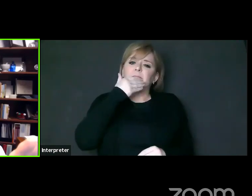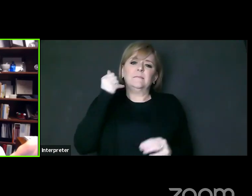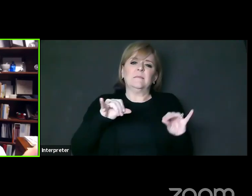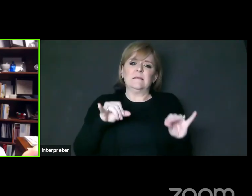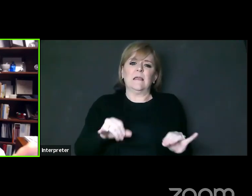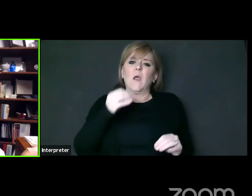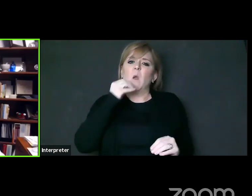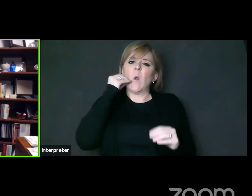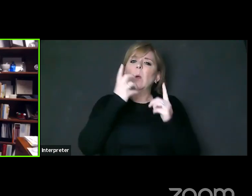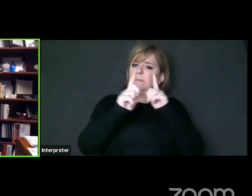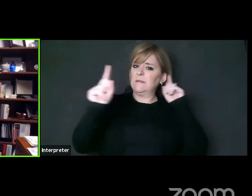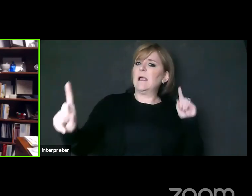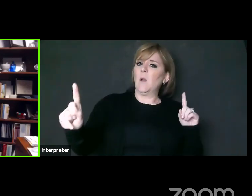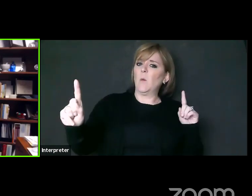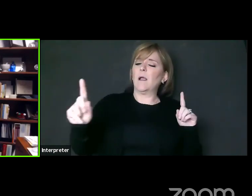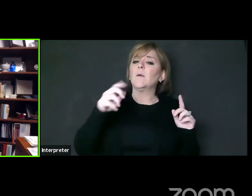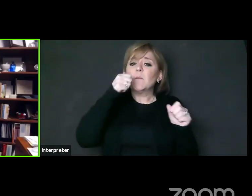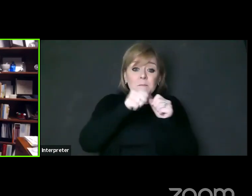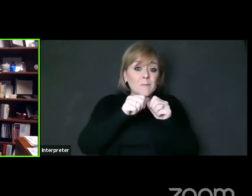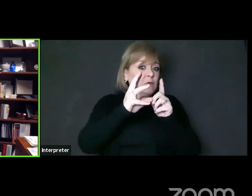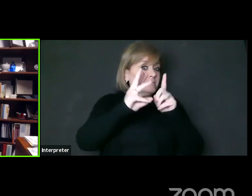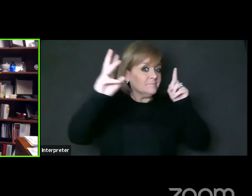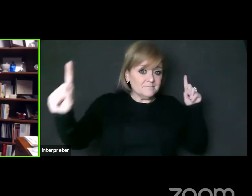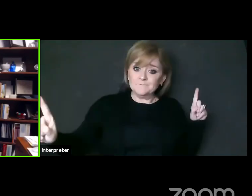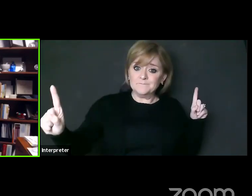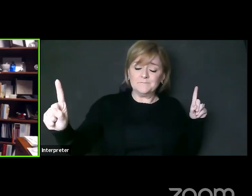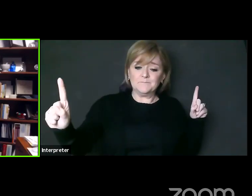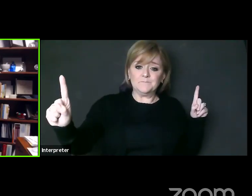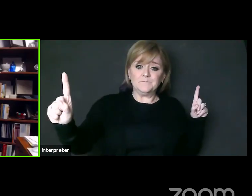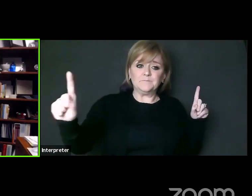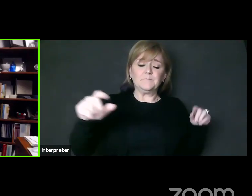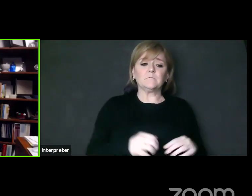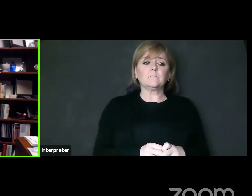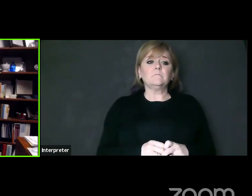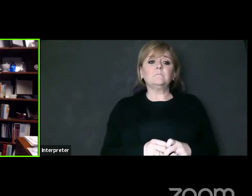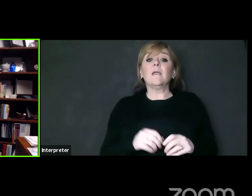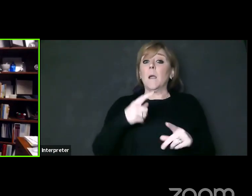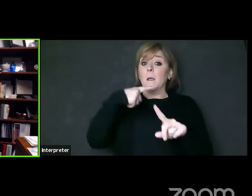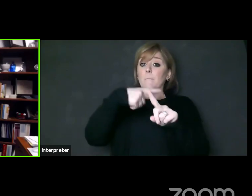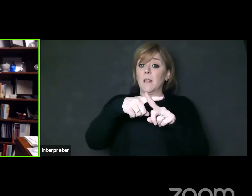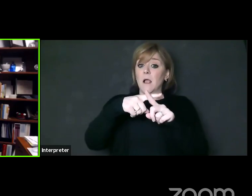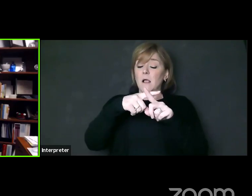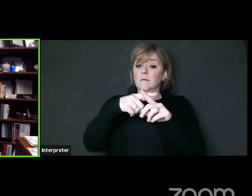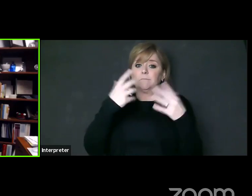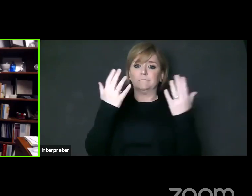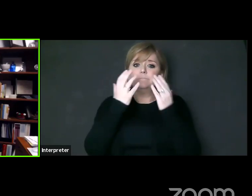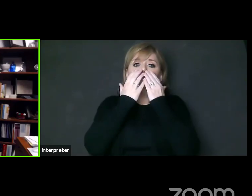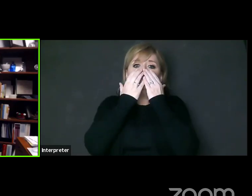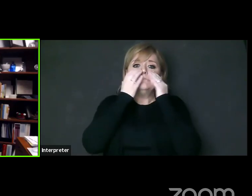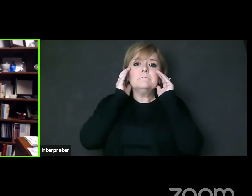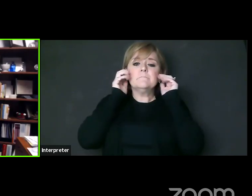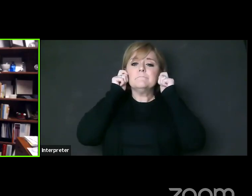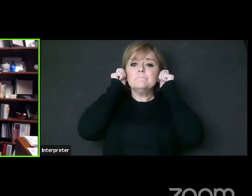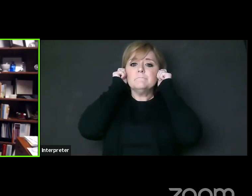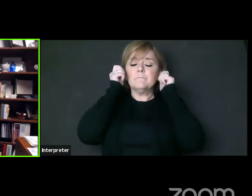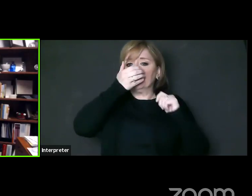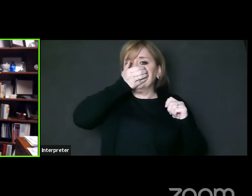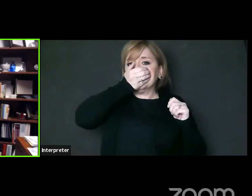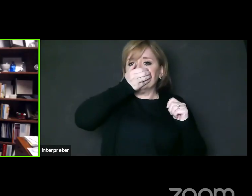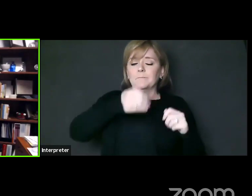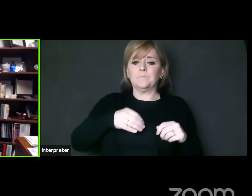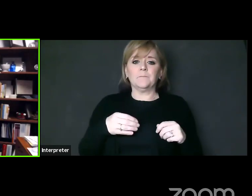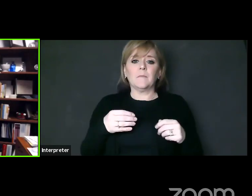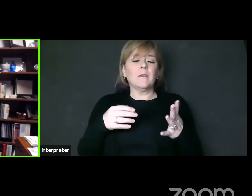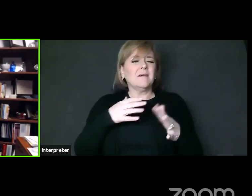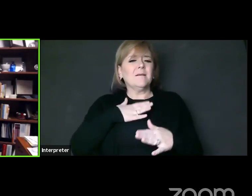you continue your social distancing, and then also wear your mask, your facial covering, please. I